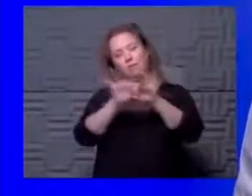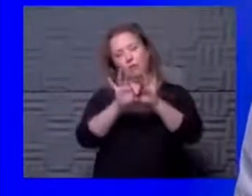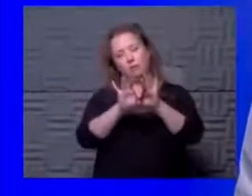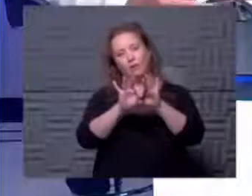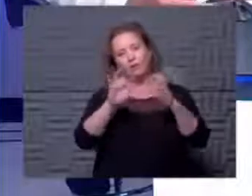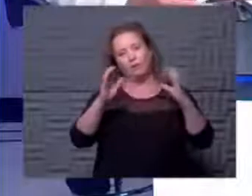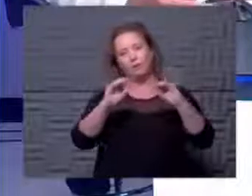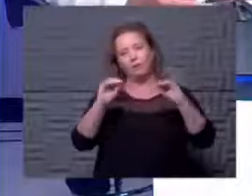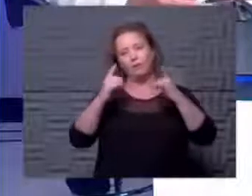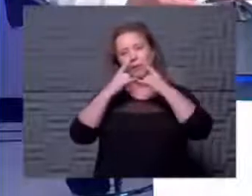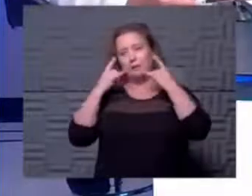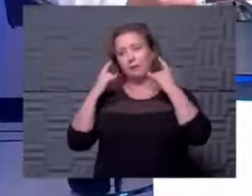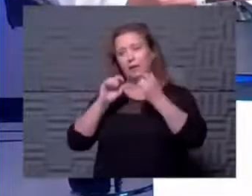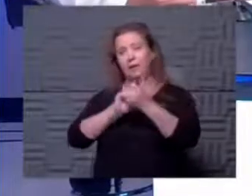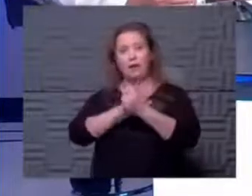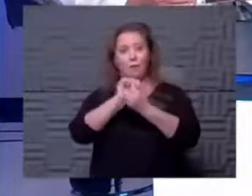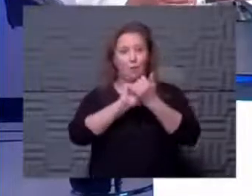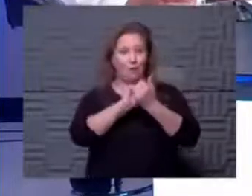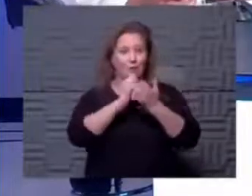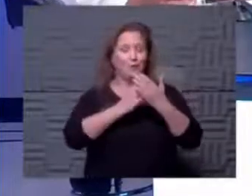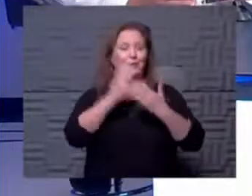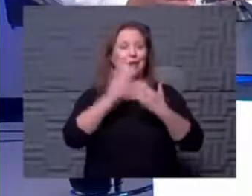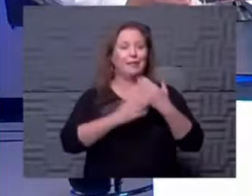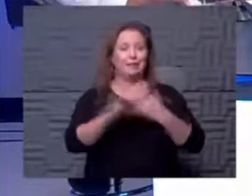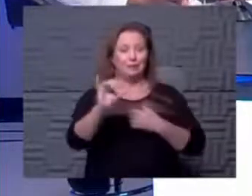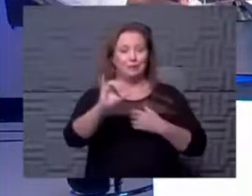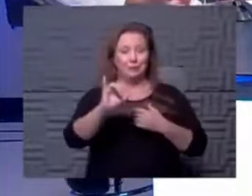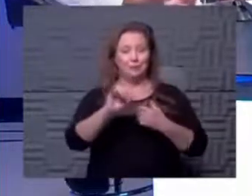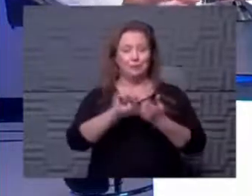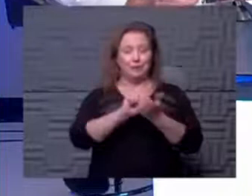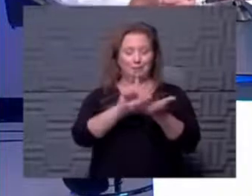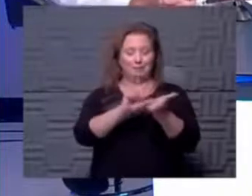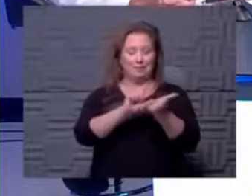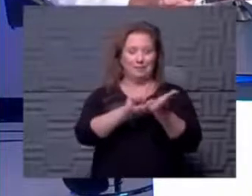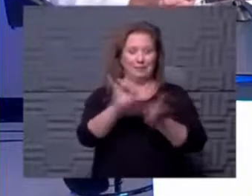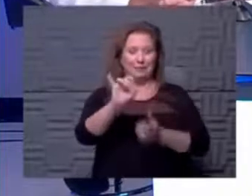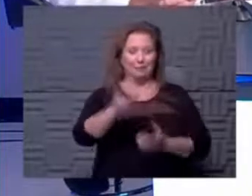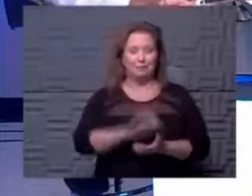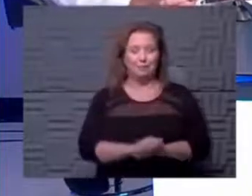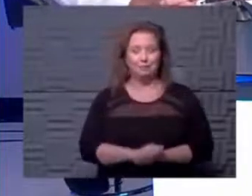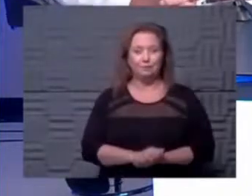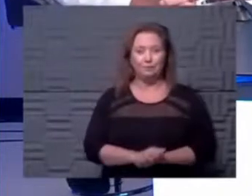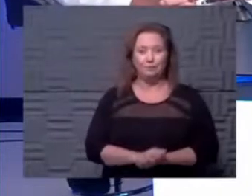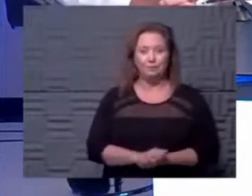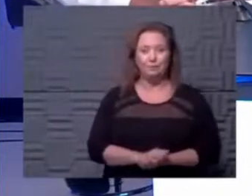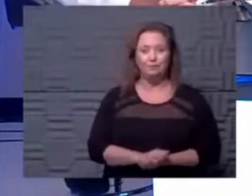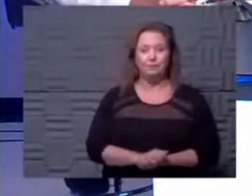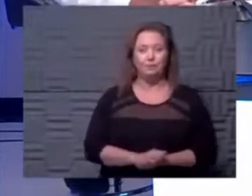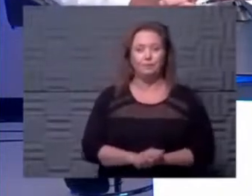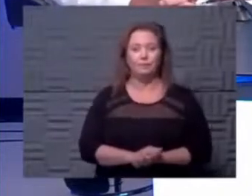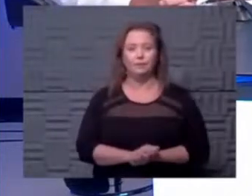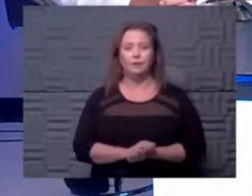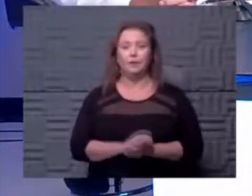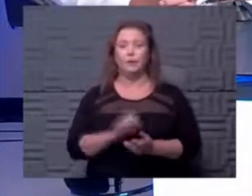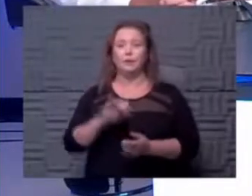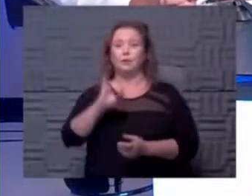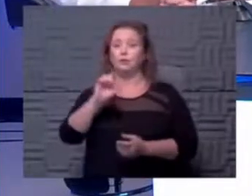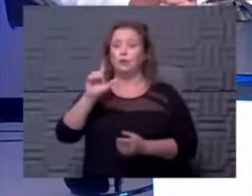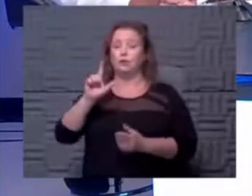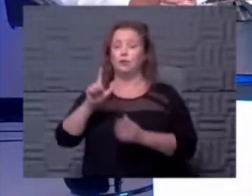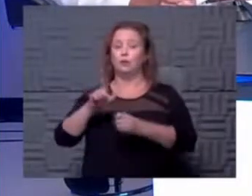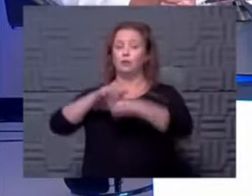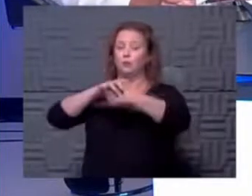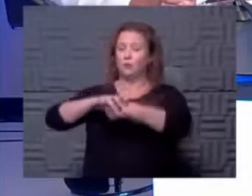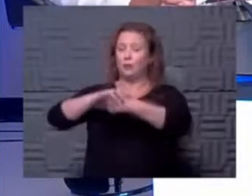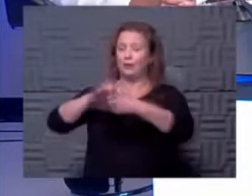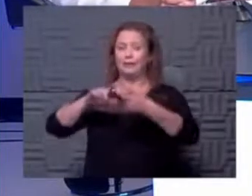all. Wash your little hands after. Wash the hands, do the hand sanitizer, absolutely. Yeah. Question? So, Joe, we're getting some questions about stress